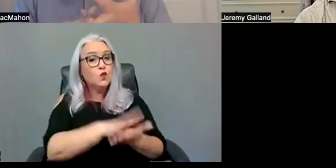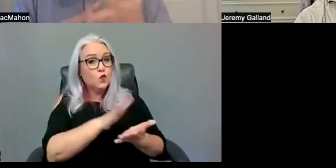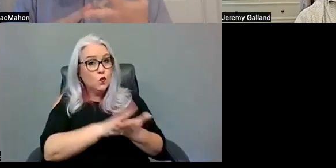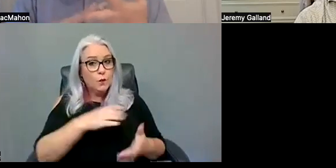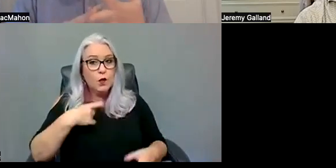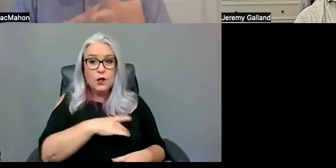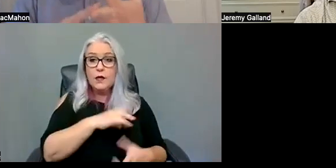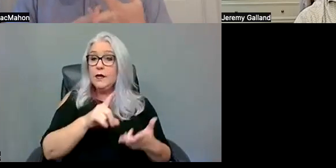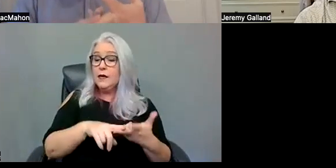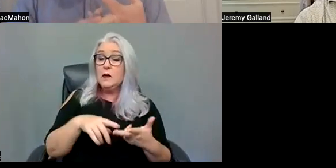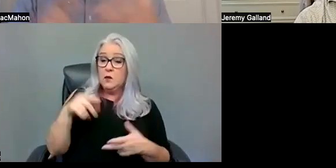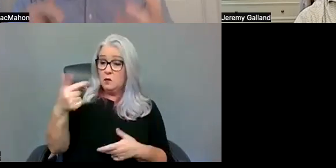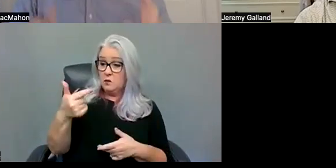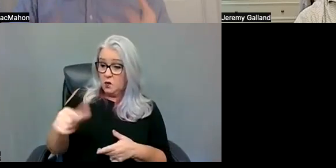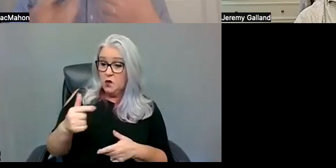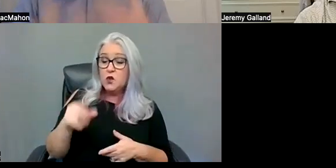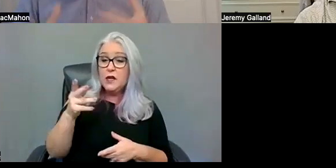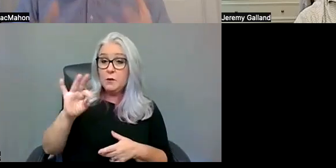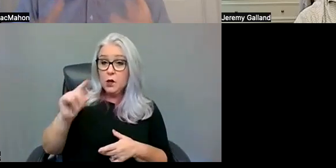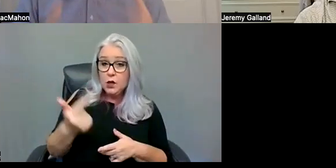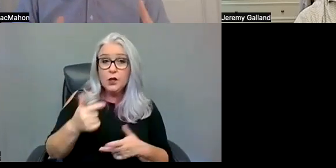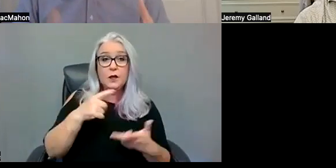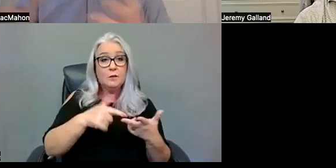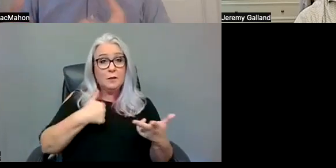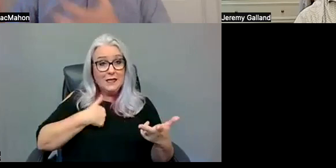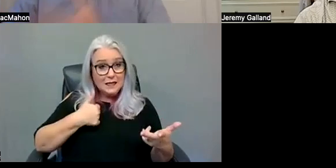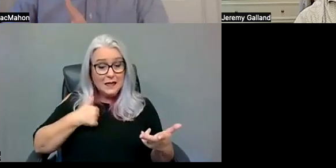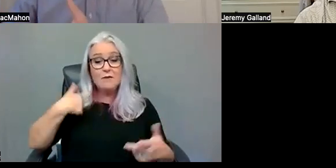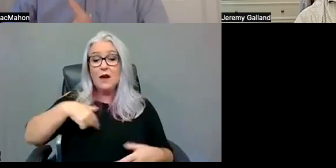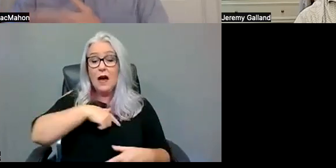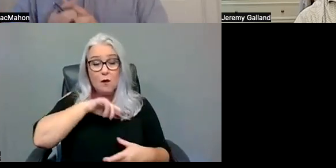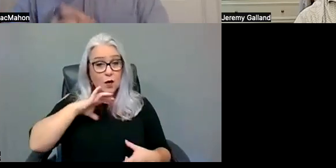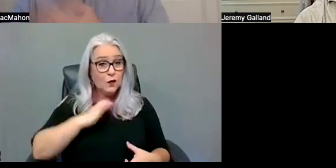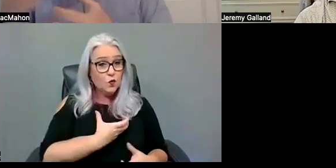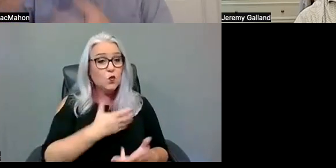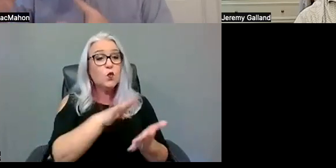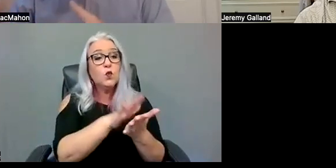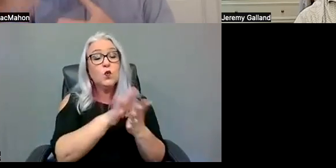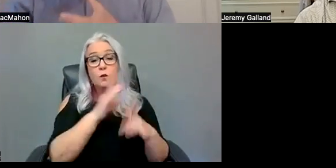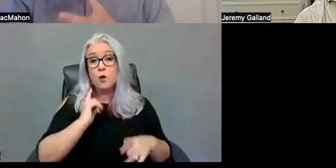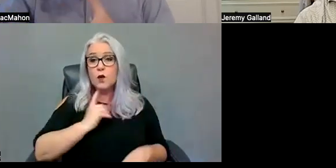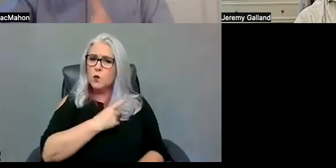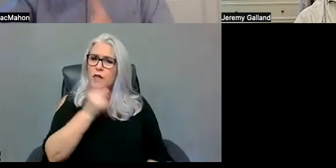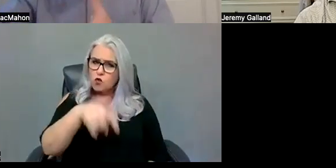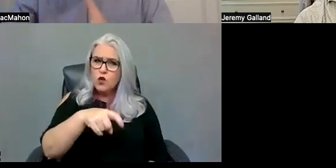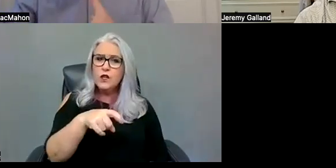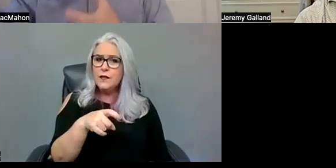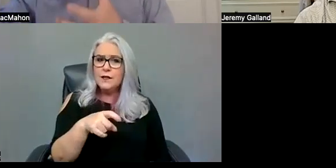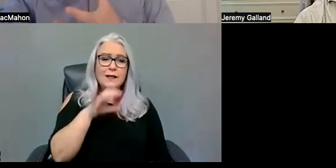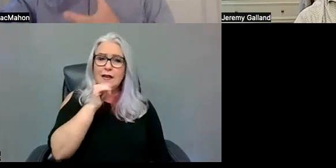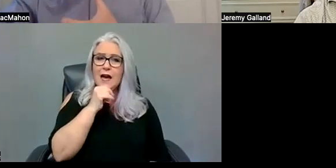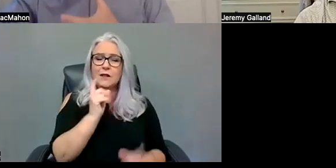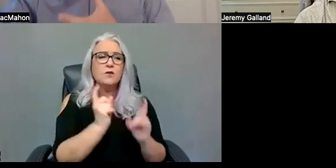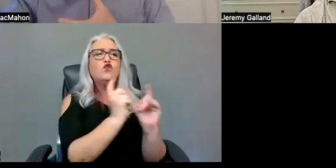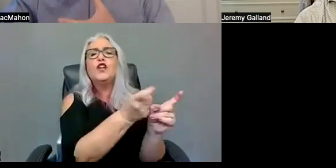the school board so far has not. And so my strong point of view is that we should be doing this. It's not an act of charity, it